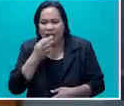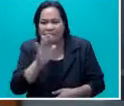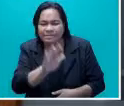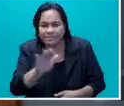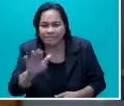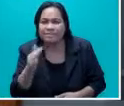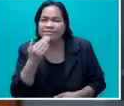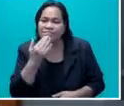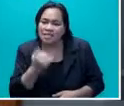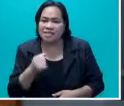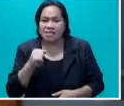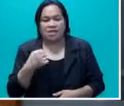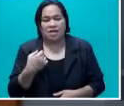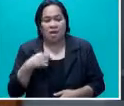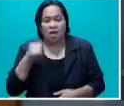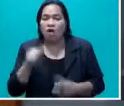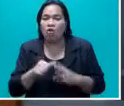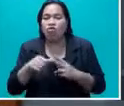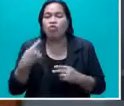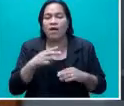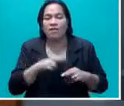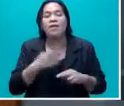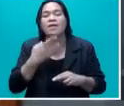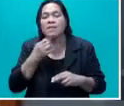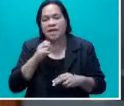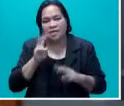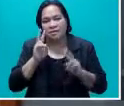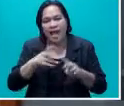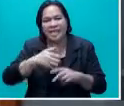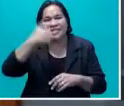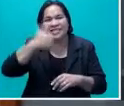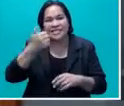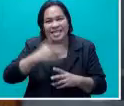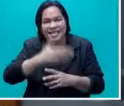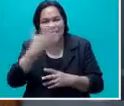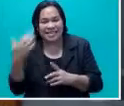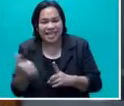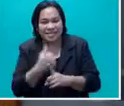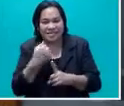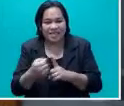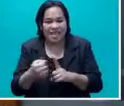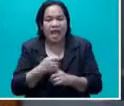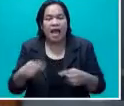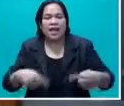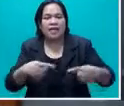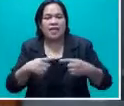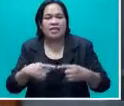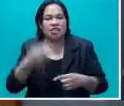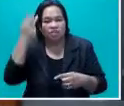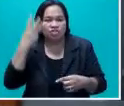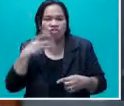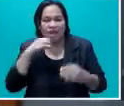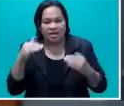us in this House and also in Fiji to observe the 16 days of activism against gender-based violence. And that